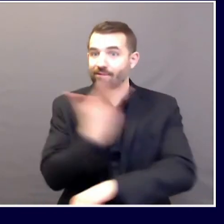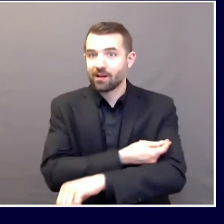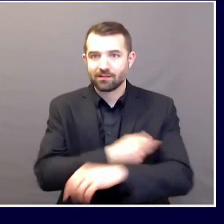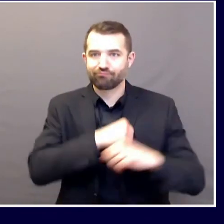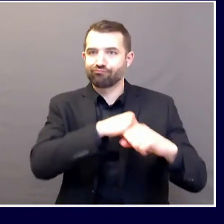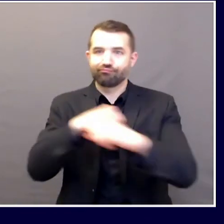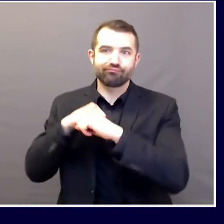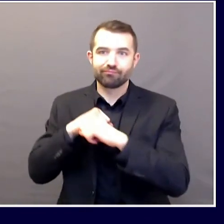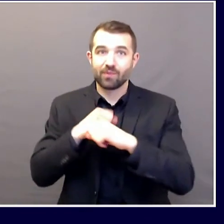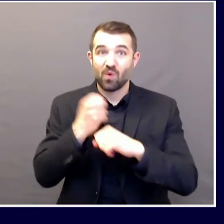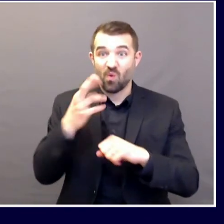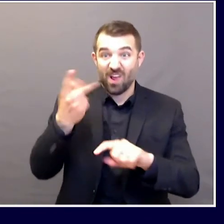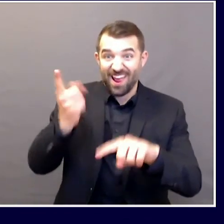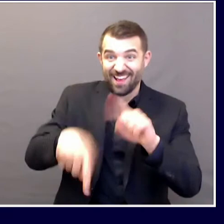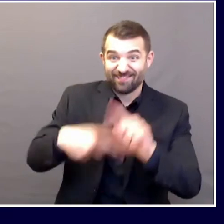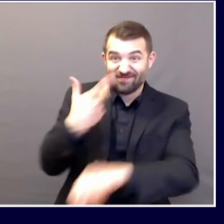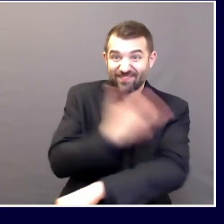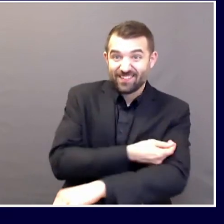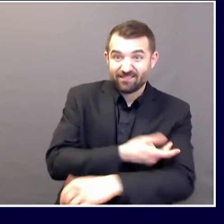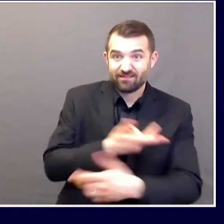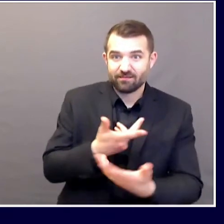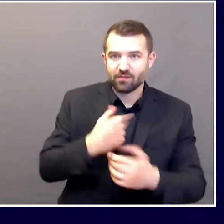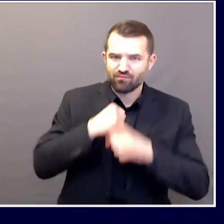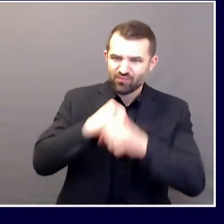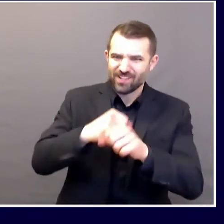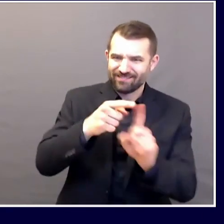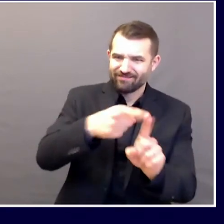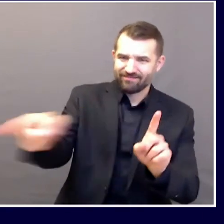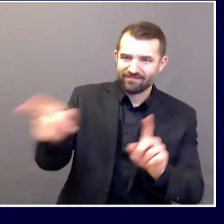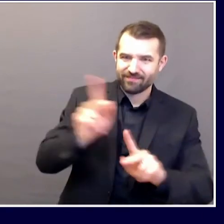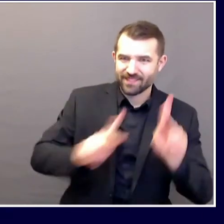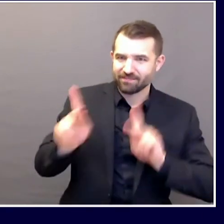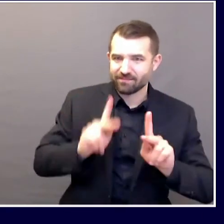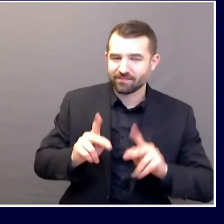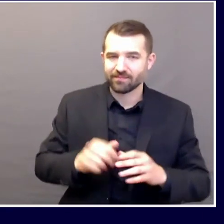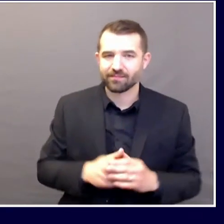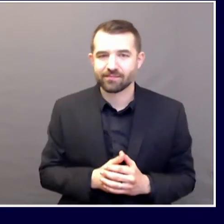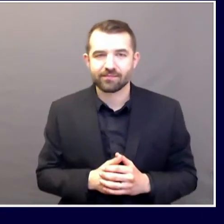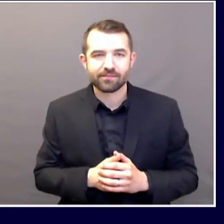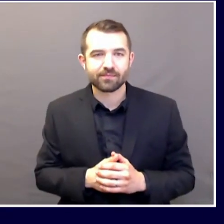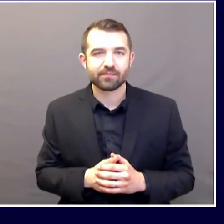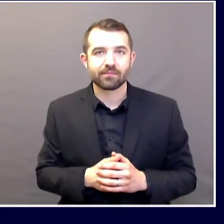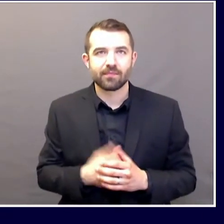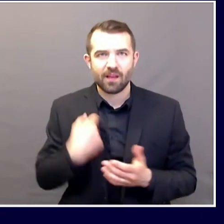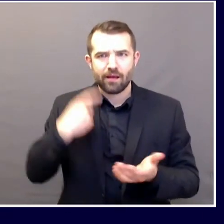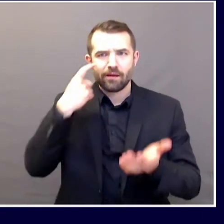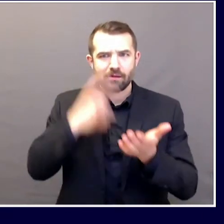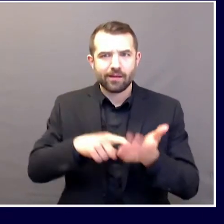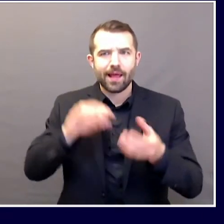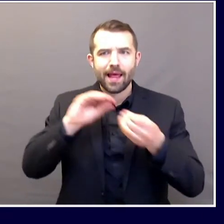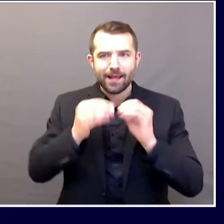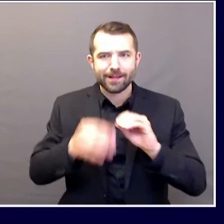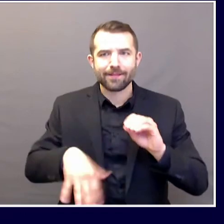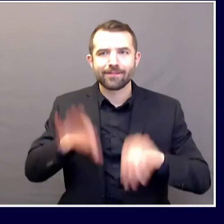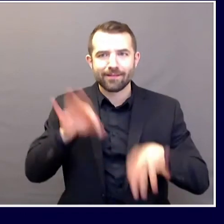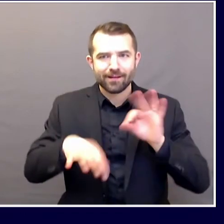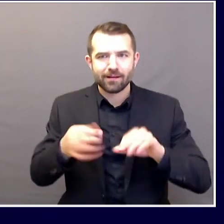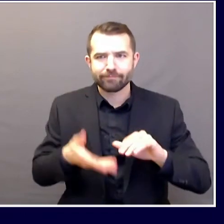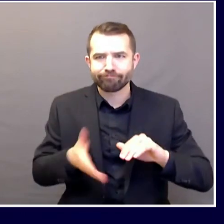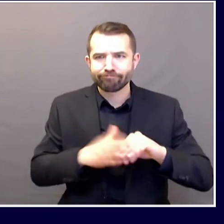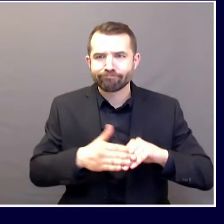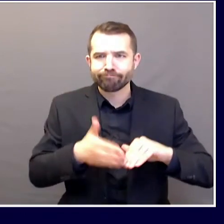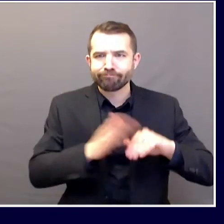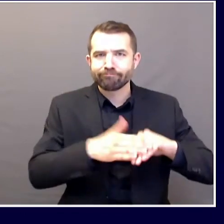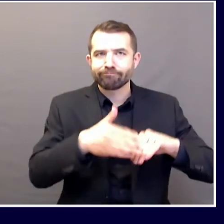vaccine. In addition, as cases start to rise in Maine and in other parts of the